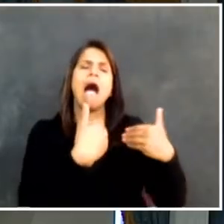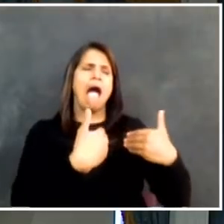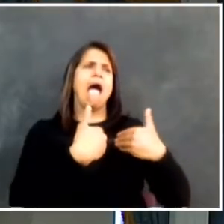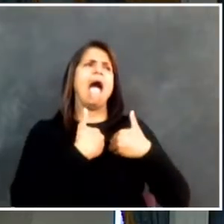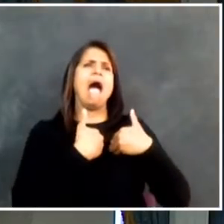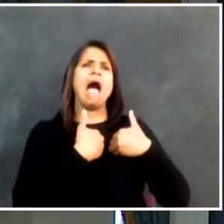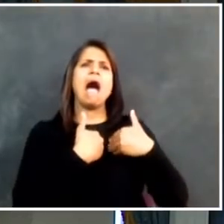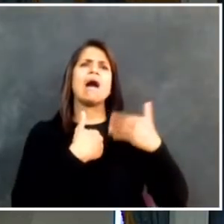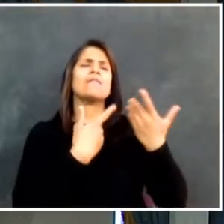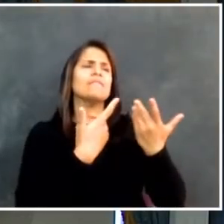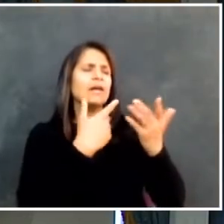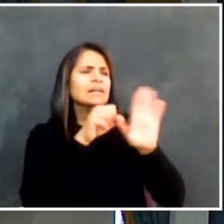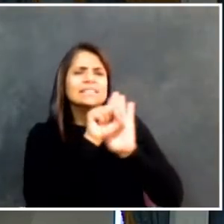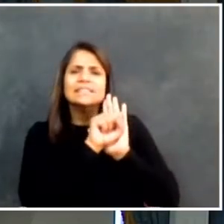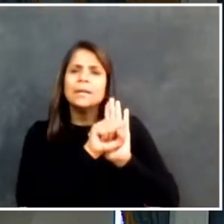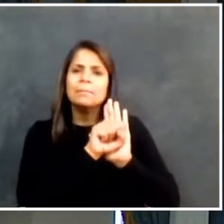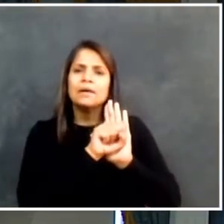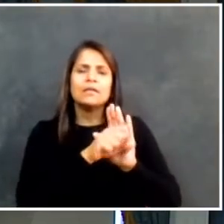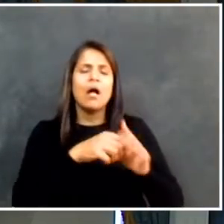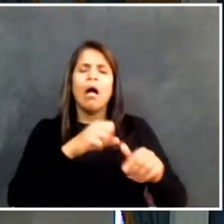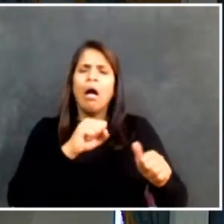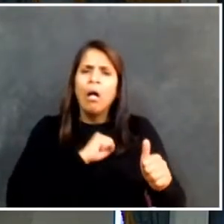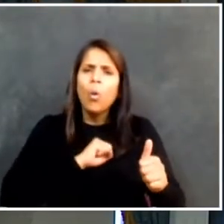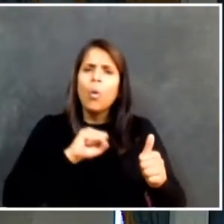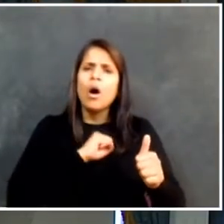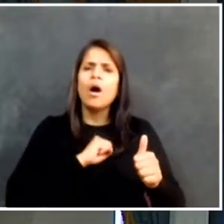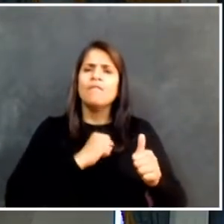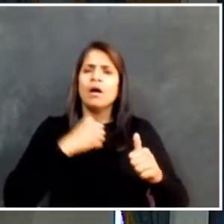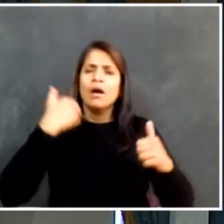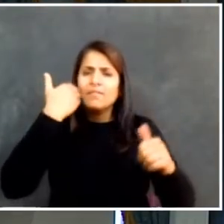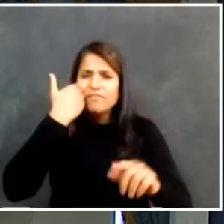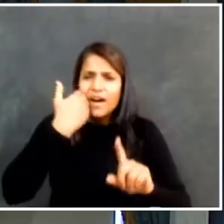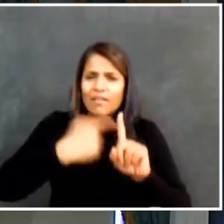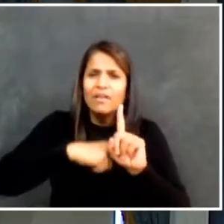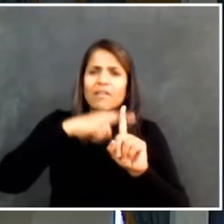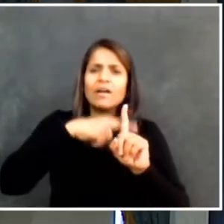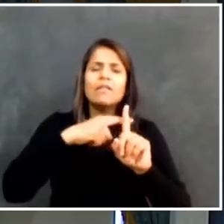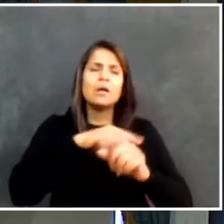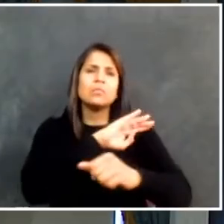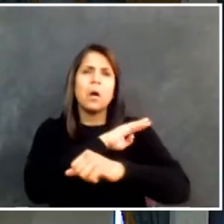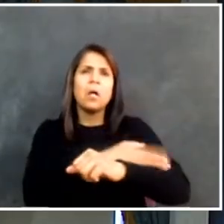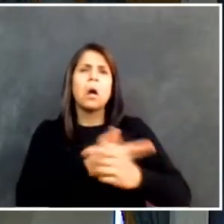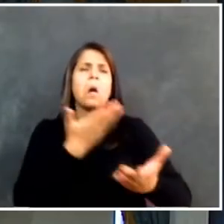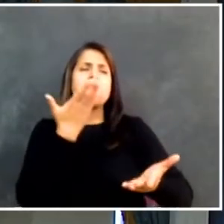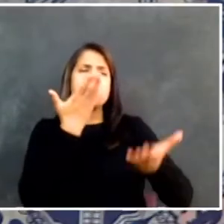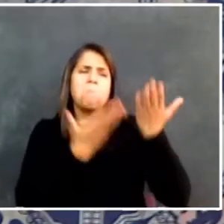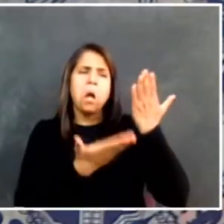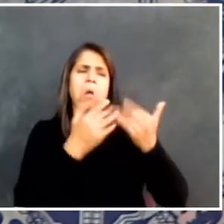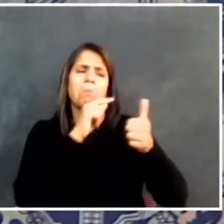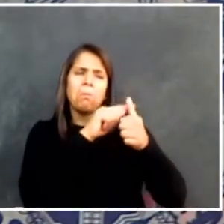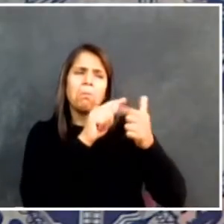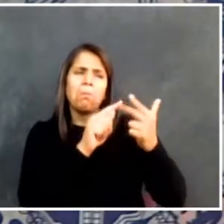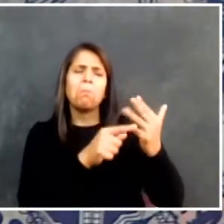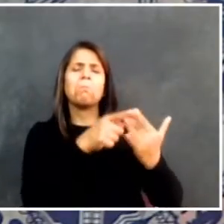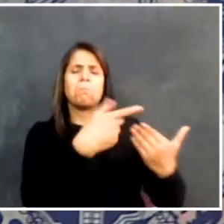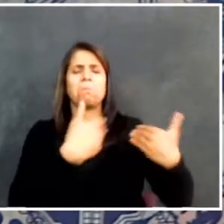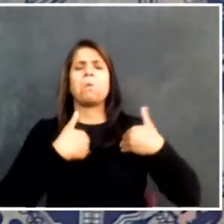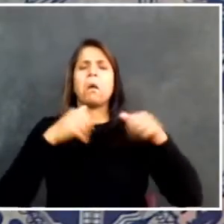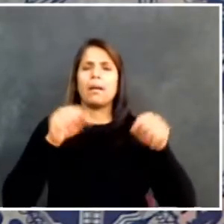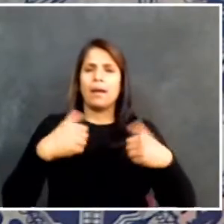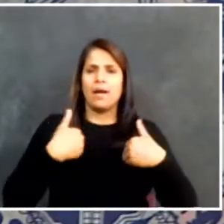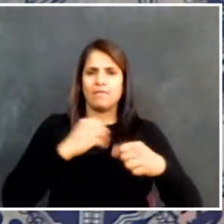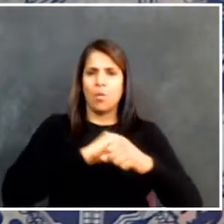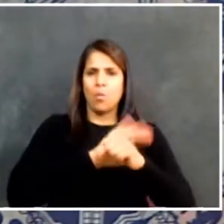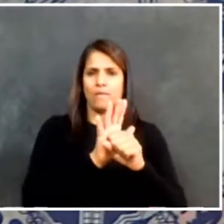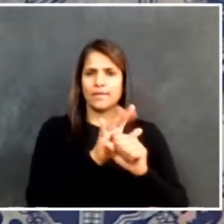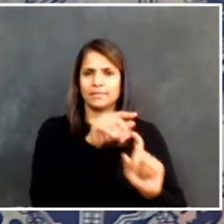up overwhelmingly of folks who, if it wasn't that they had COVID-19, that had manifested, it still